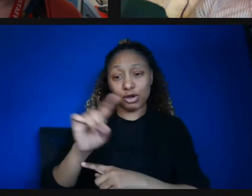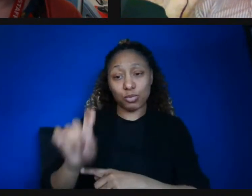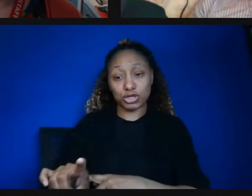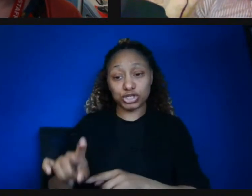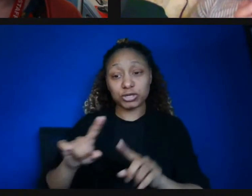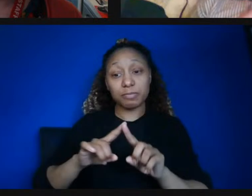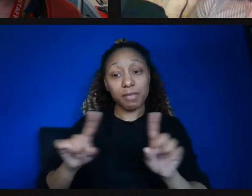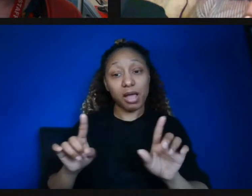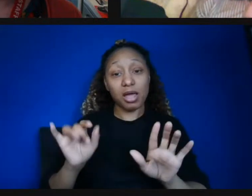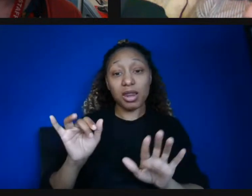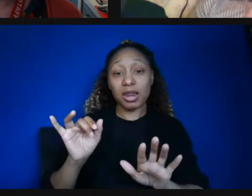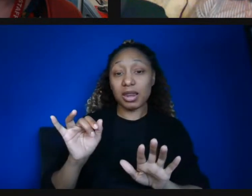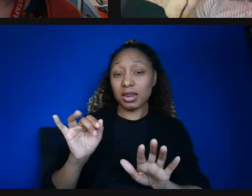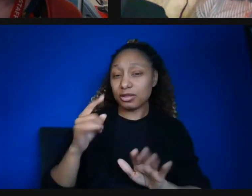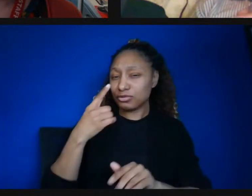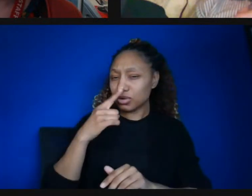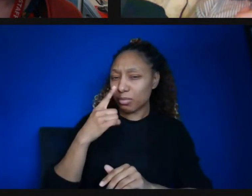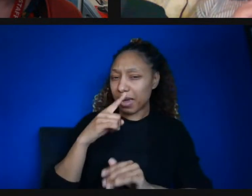But can you